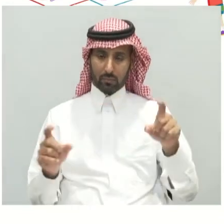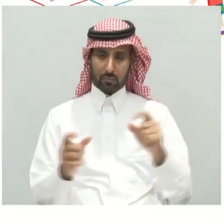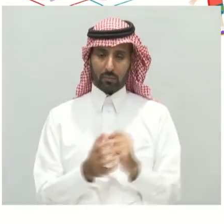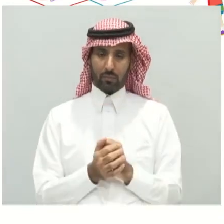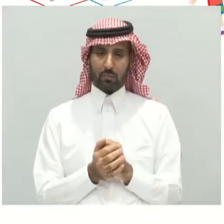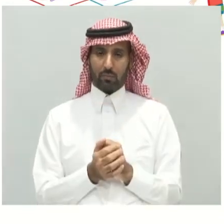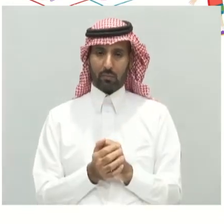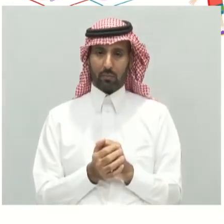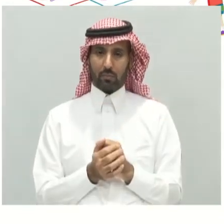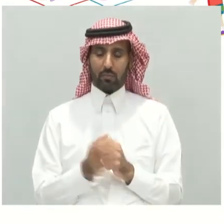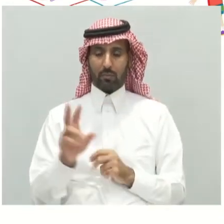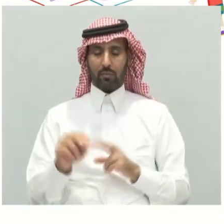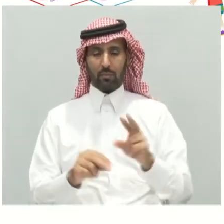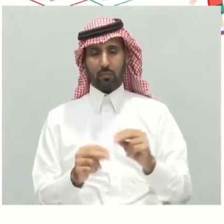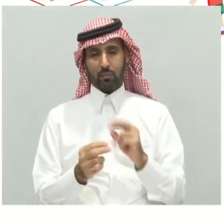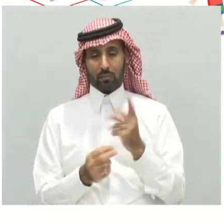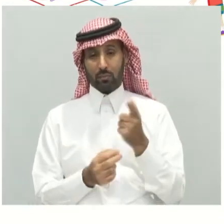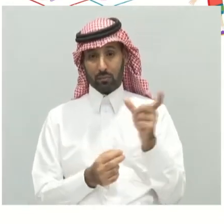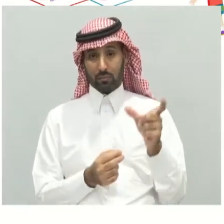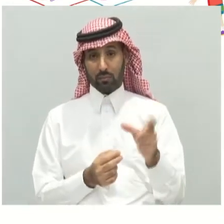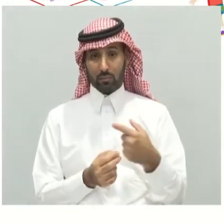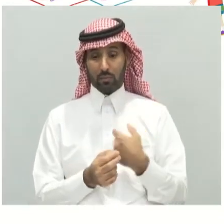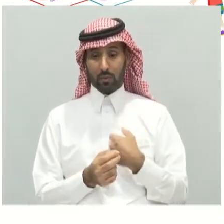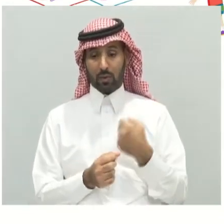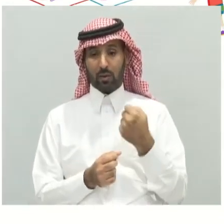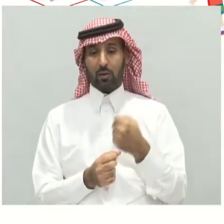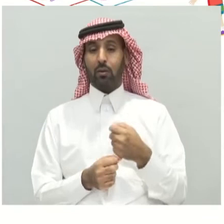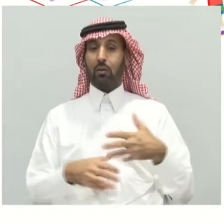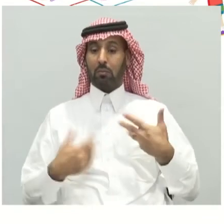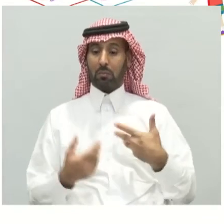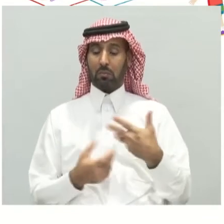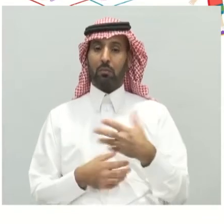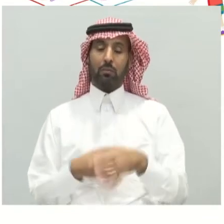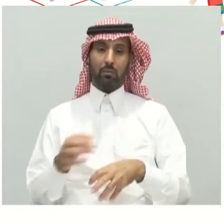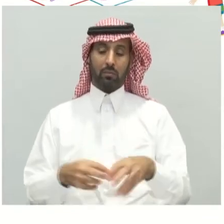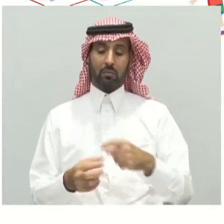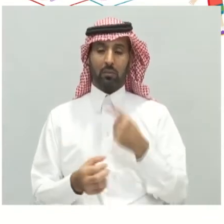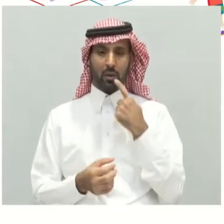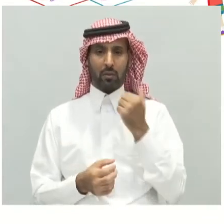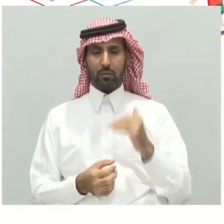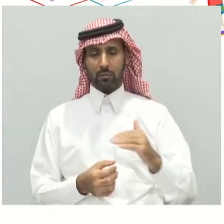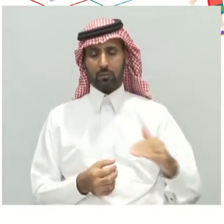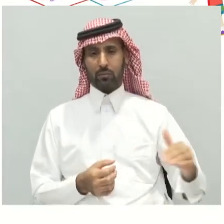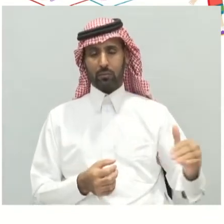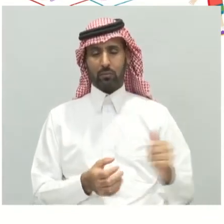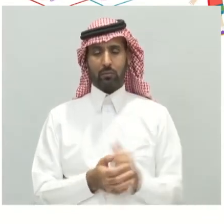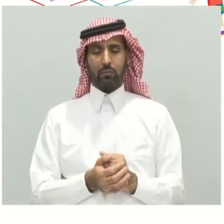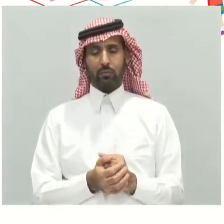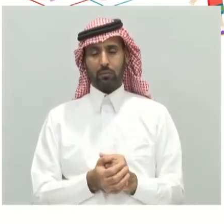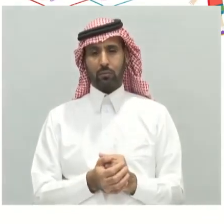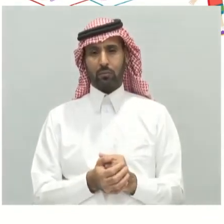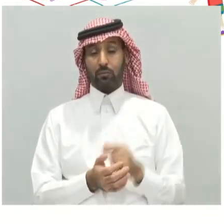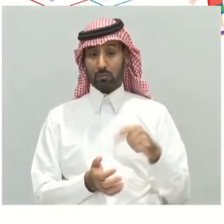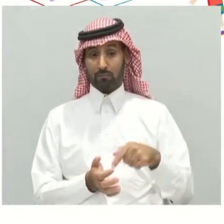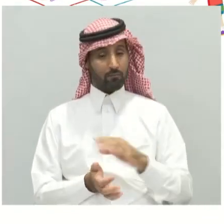two examples each. I used to play with toys when I was young. I used to play with toys. Now